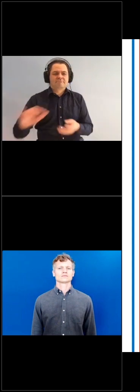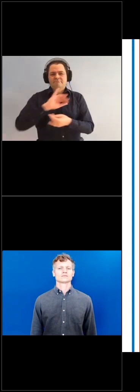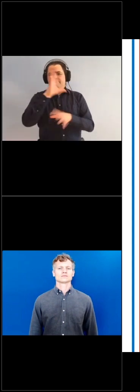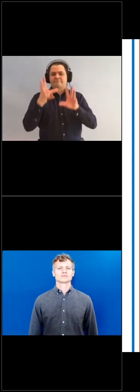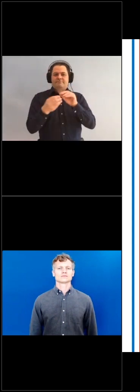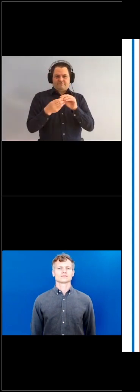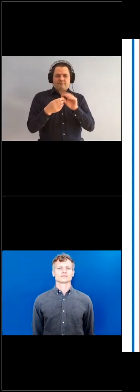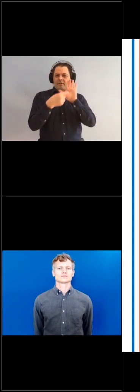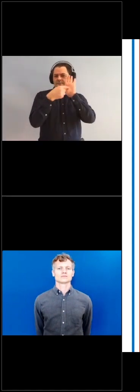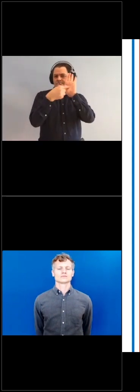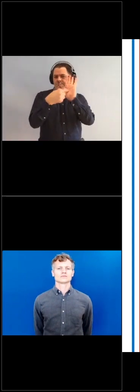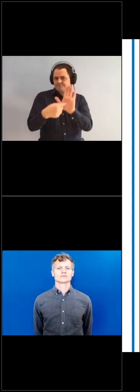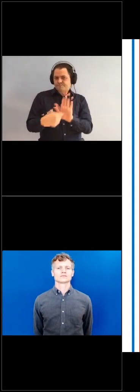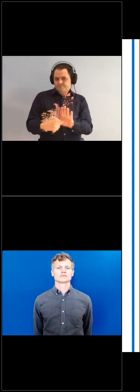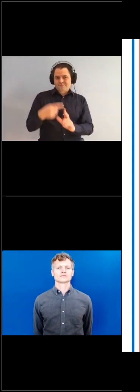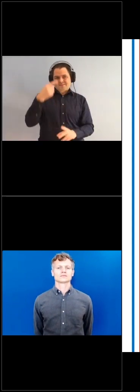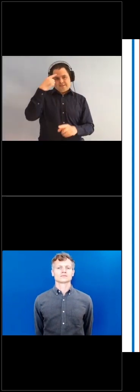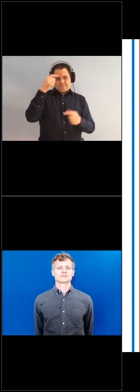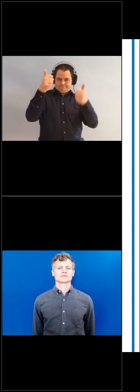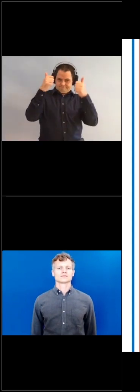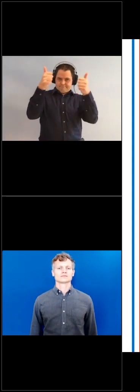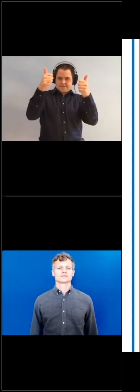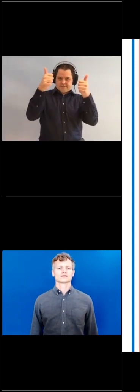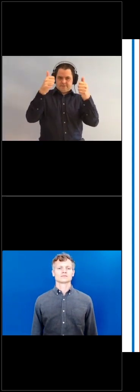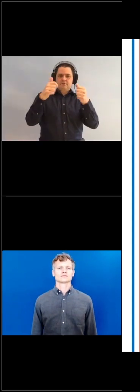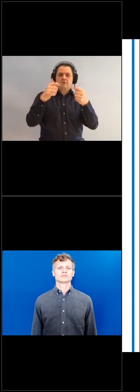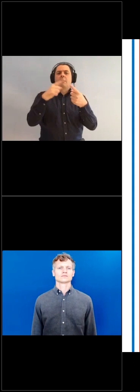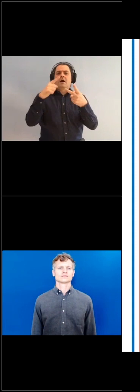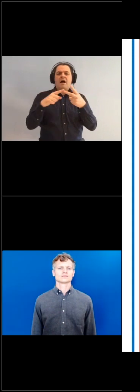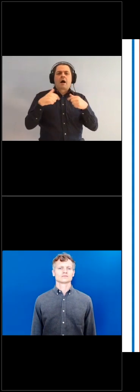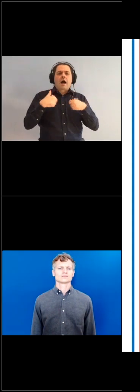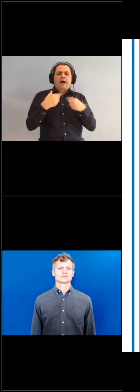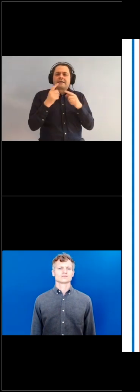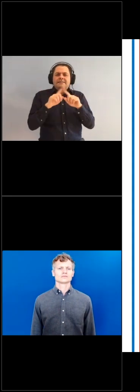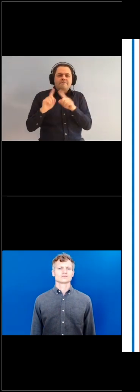some resources which can actually help you in